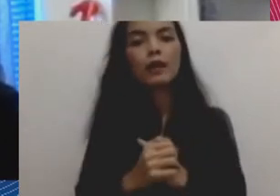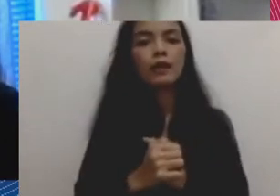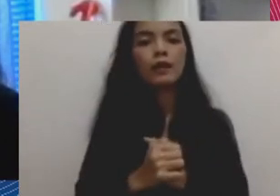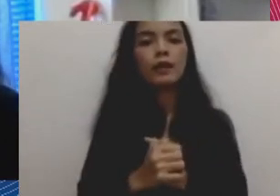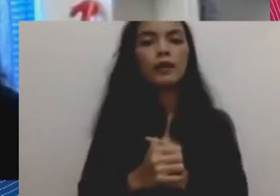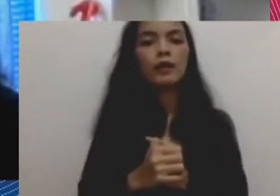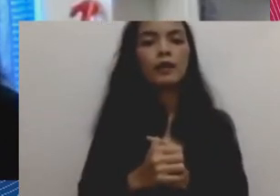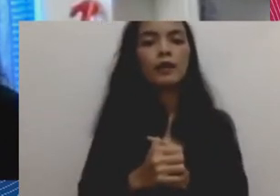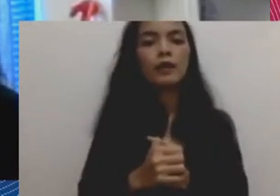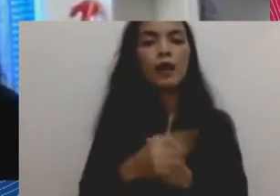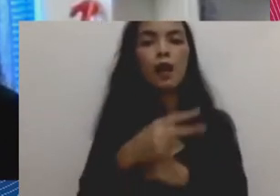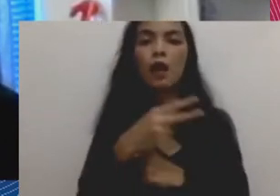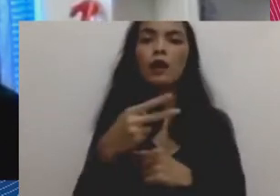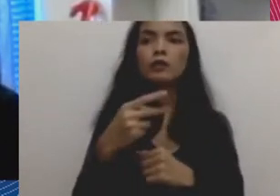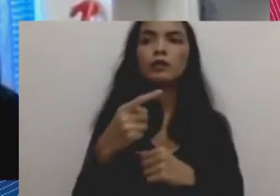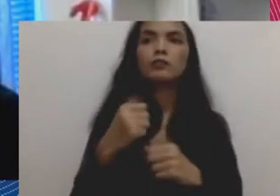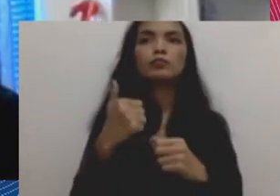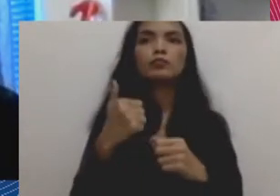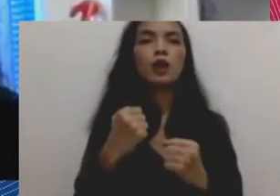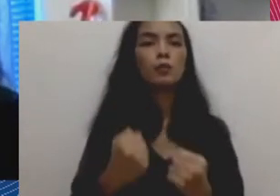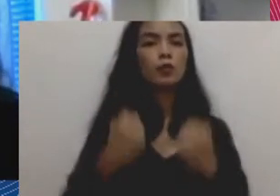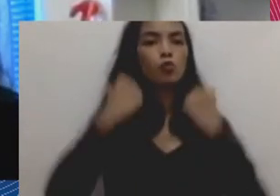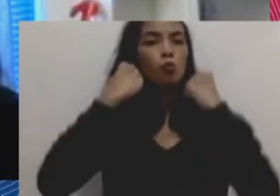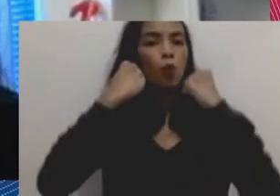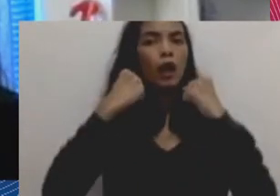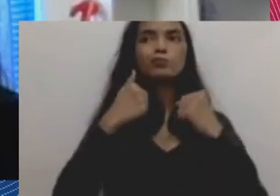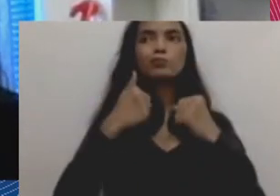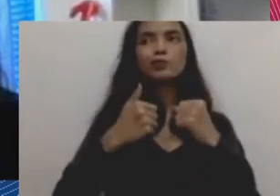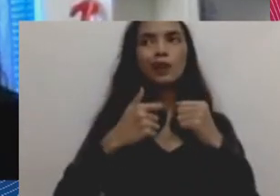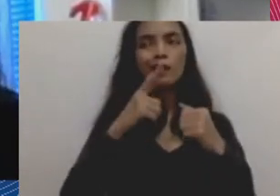be stronger and will last for longer,